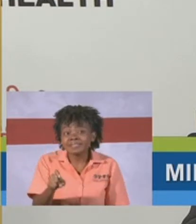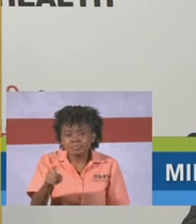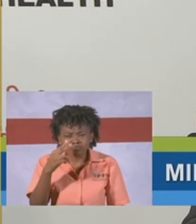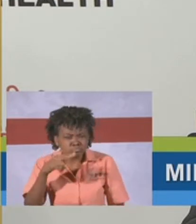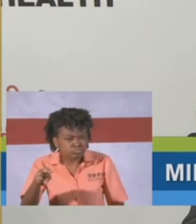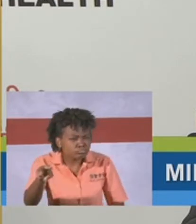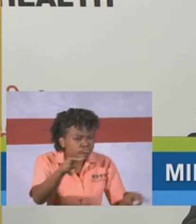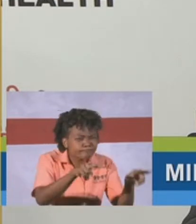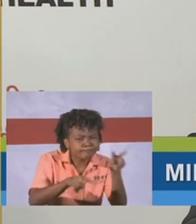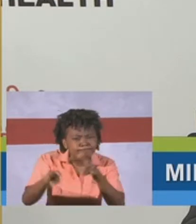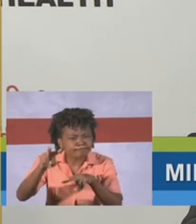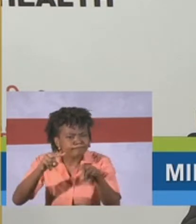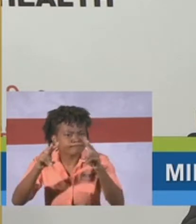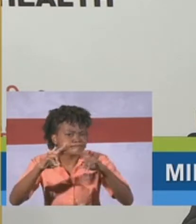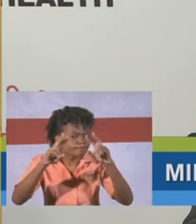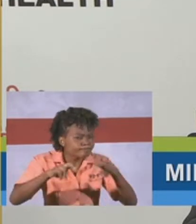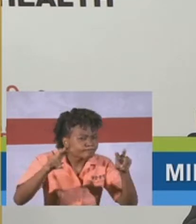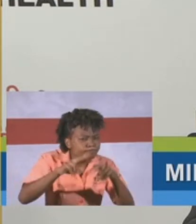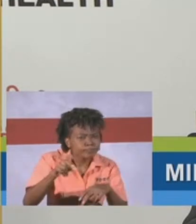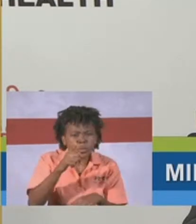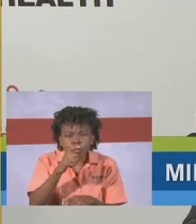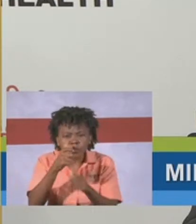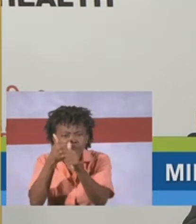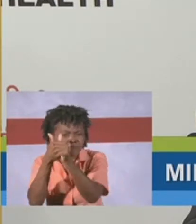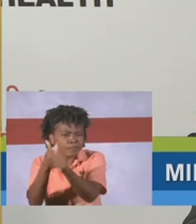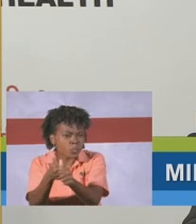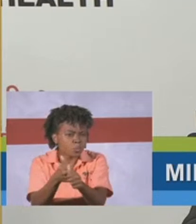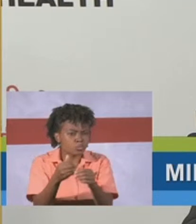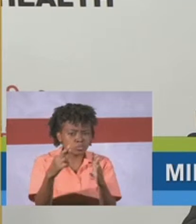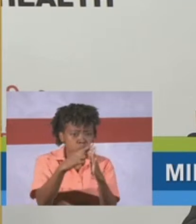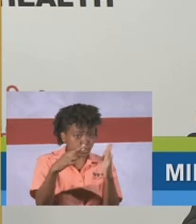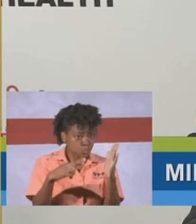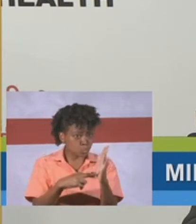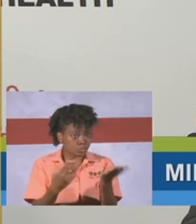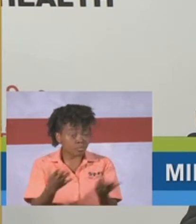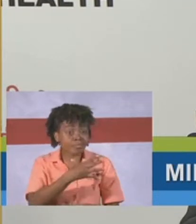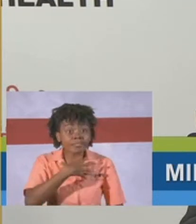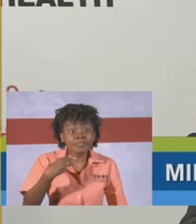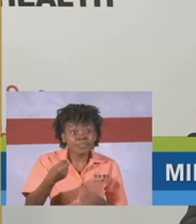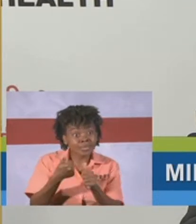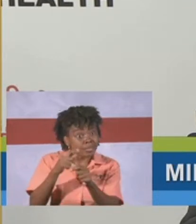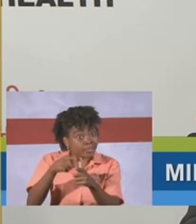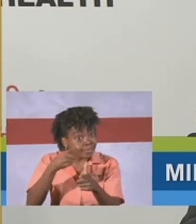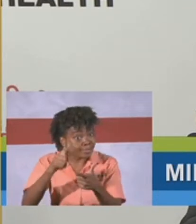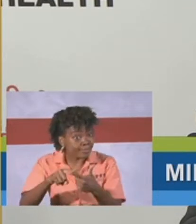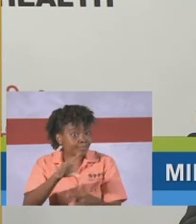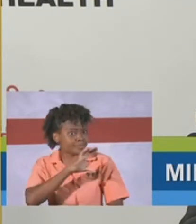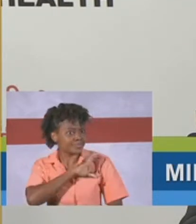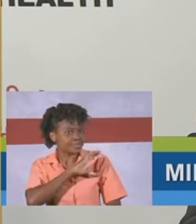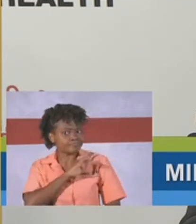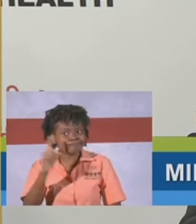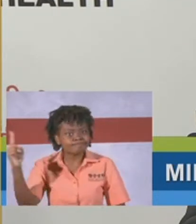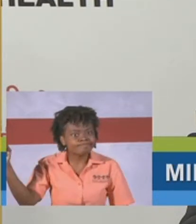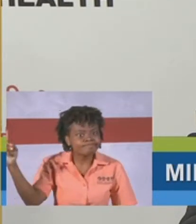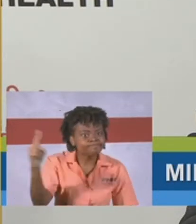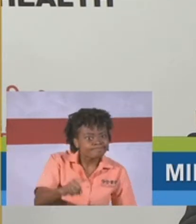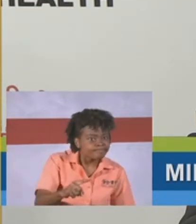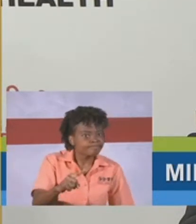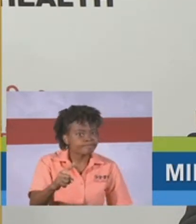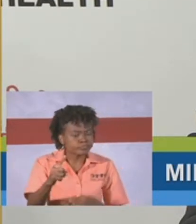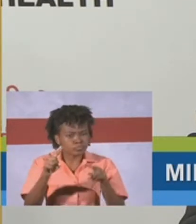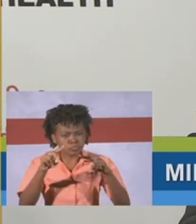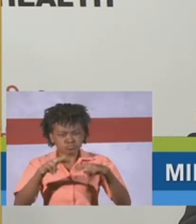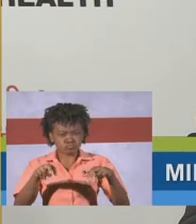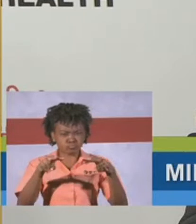health regulations lie with the Trinidad and Tobago Police Service. So I think I have given you